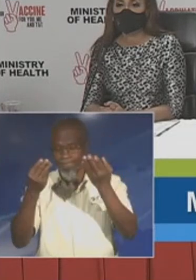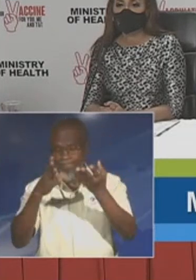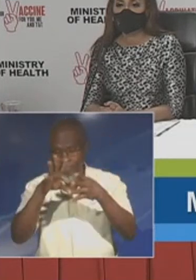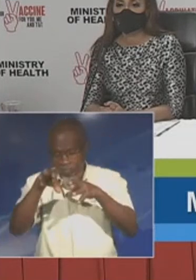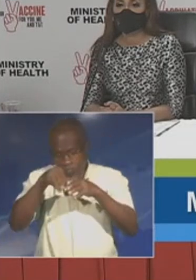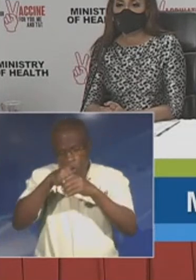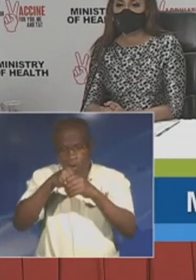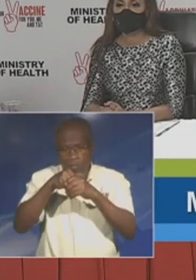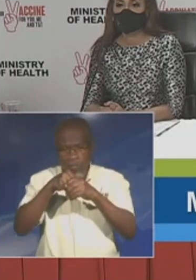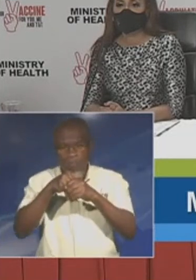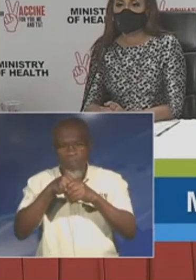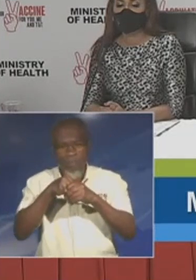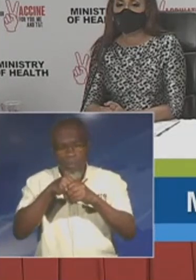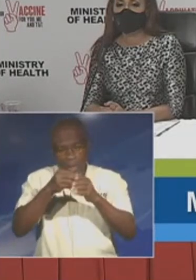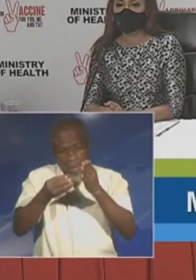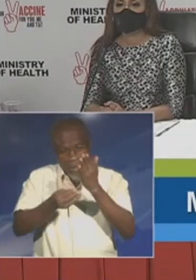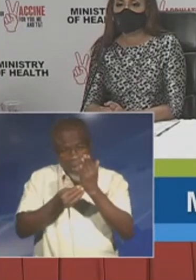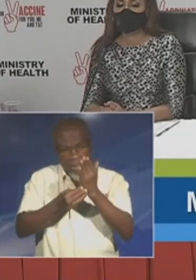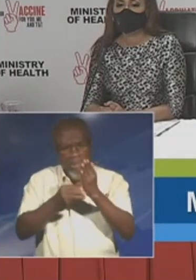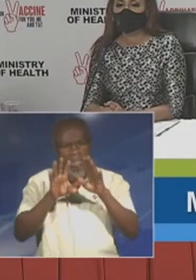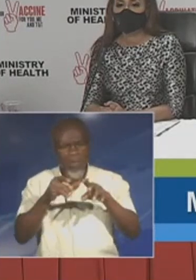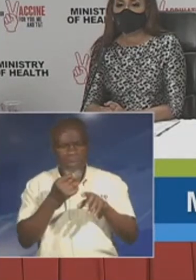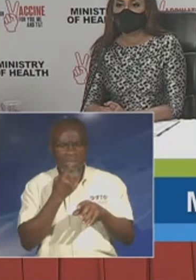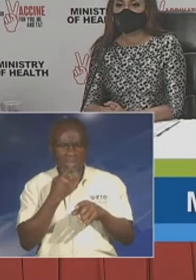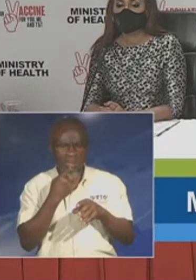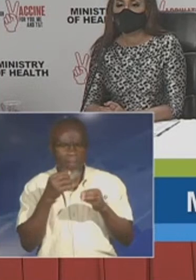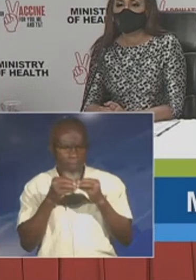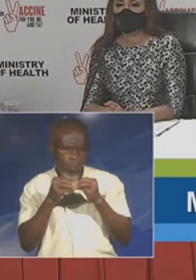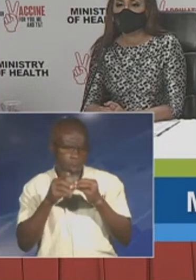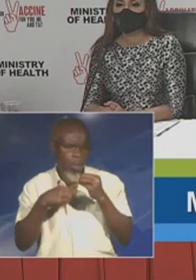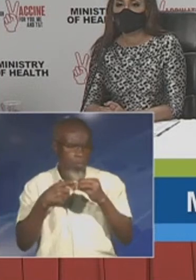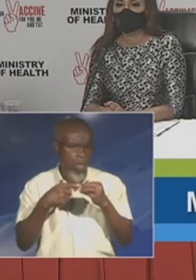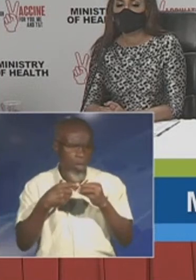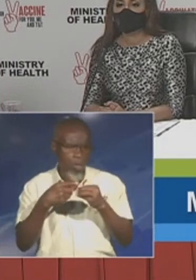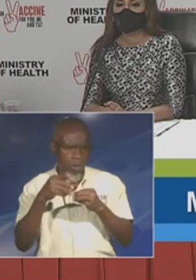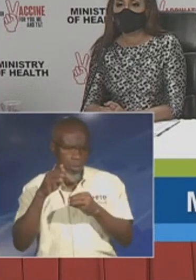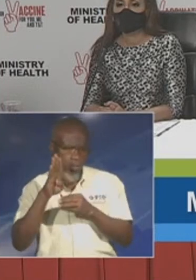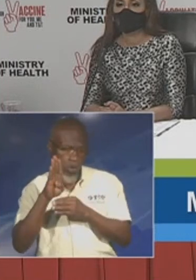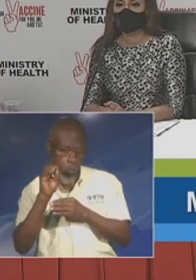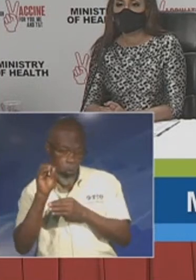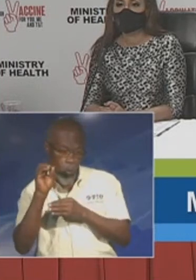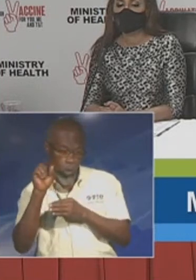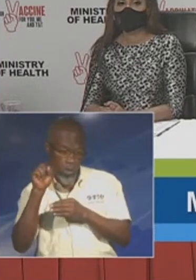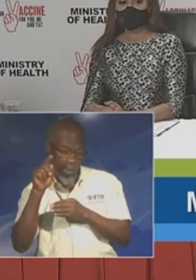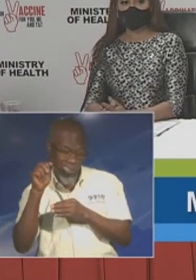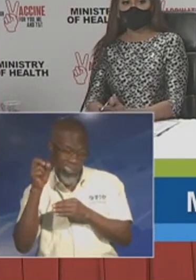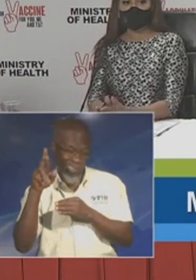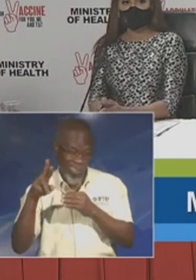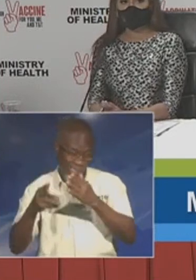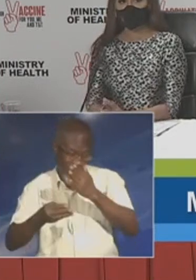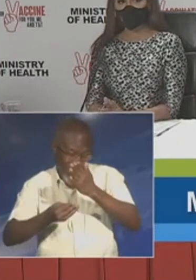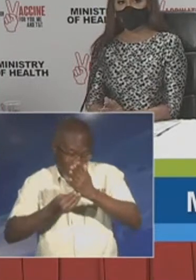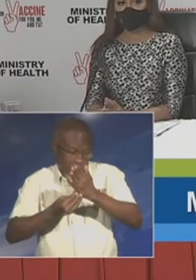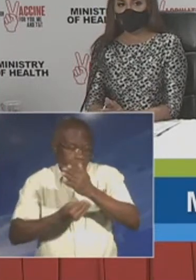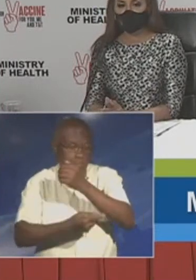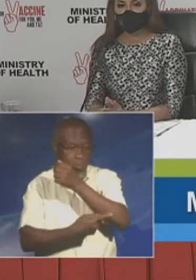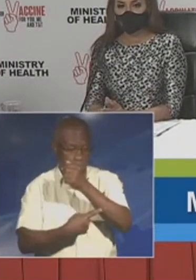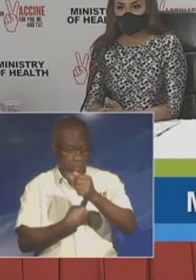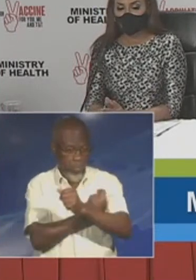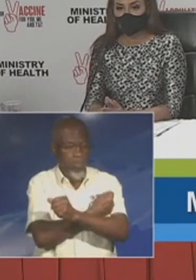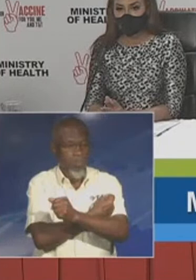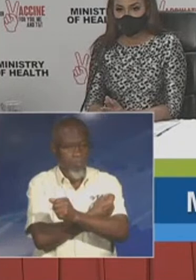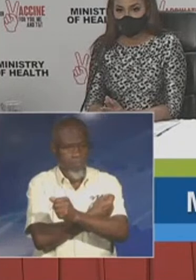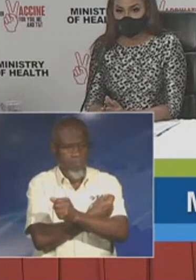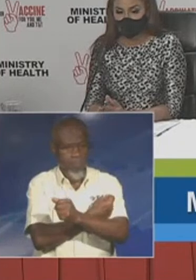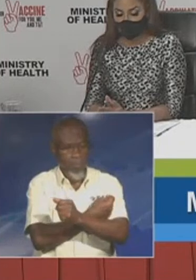Also, can we address booster shots again? We're still getting a lot of questions about a 4th shot possibly, as well as flu